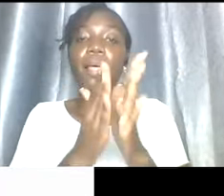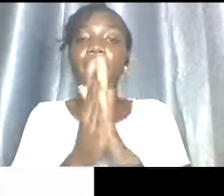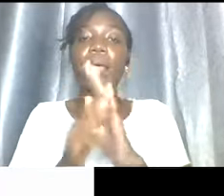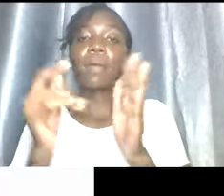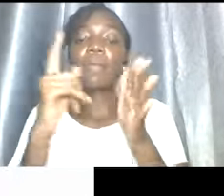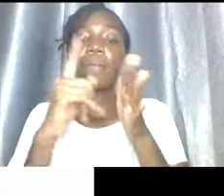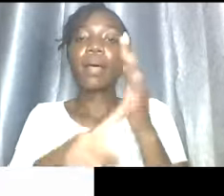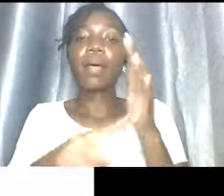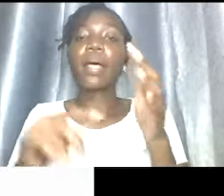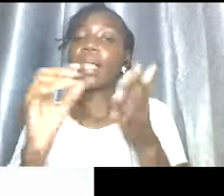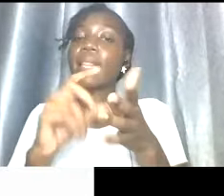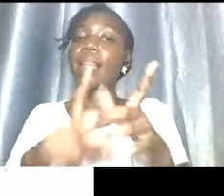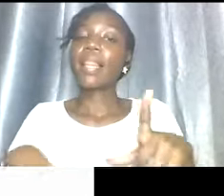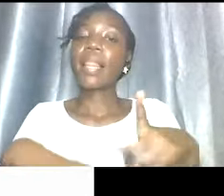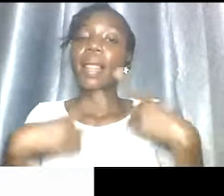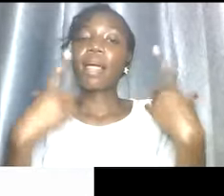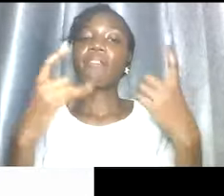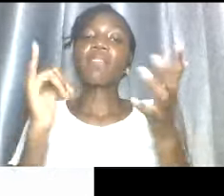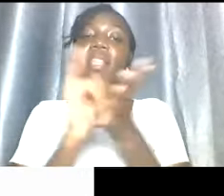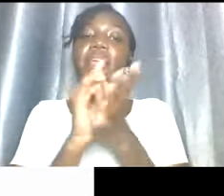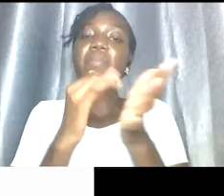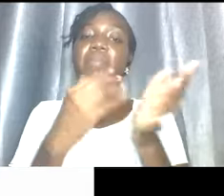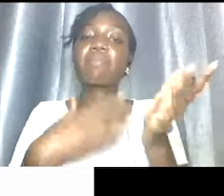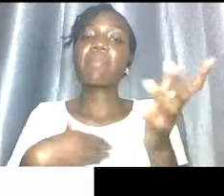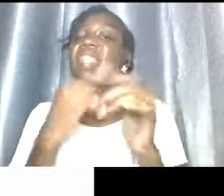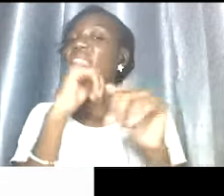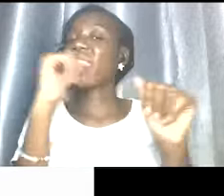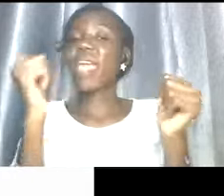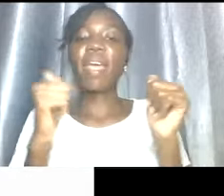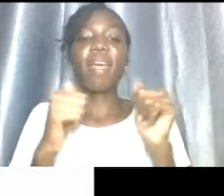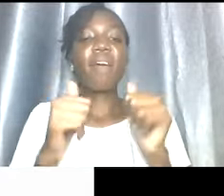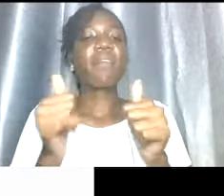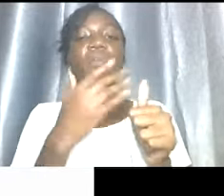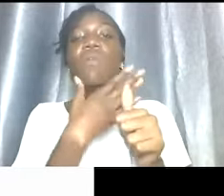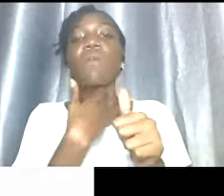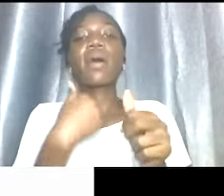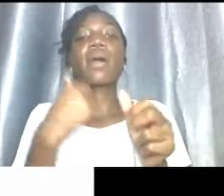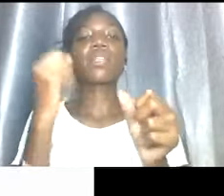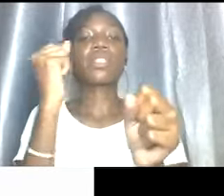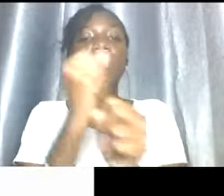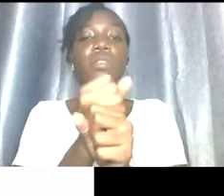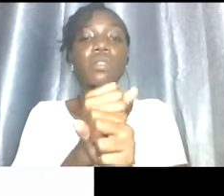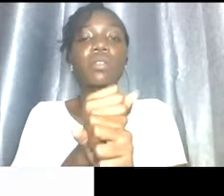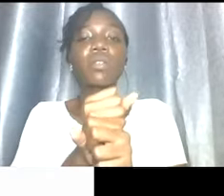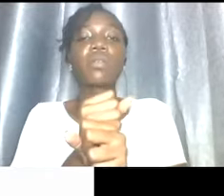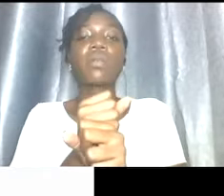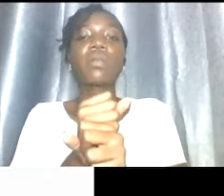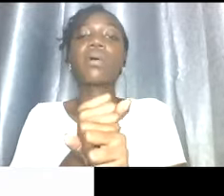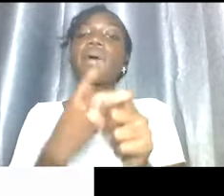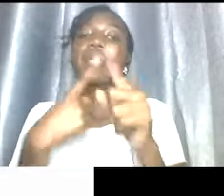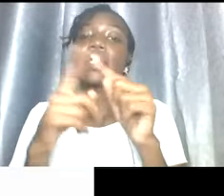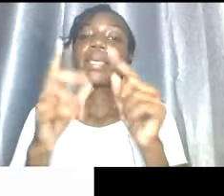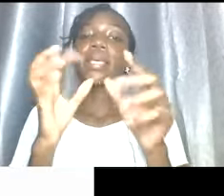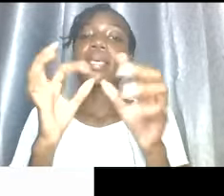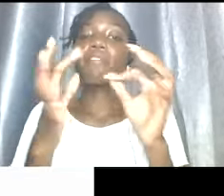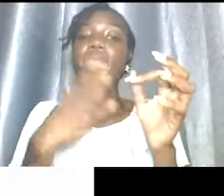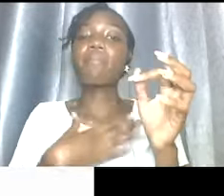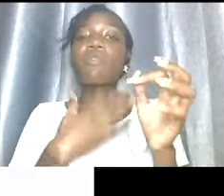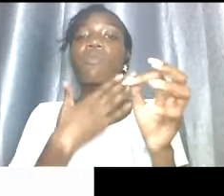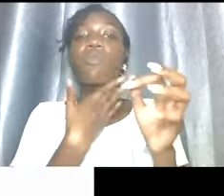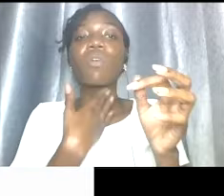have never gotten to do had I just been in my one small corner